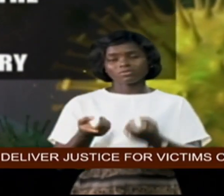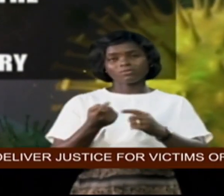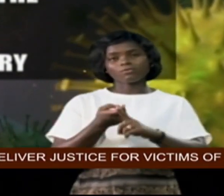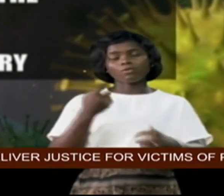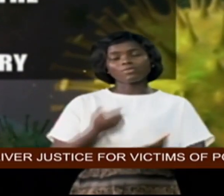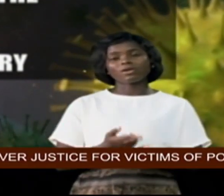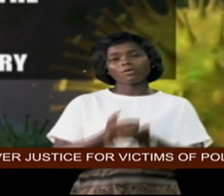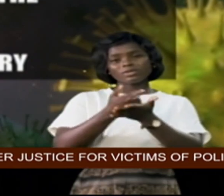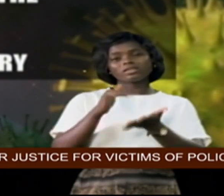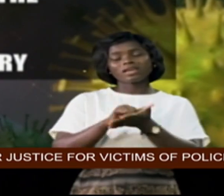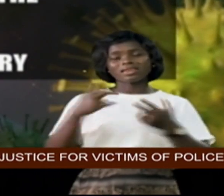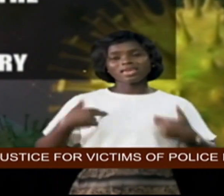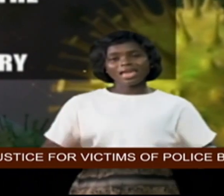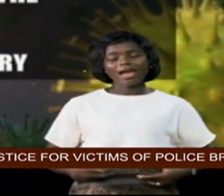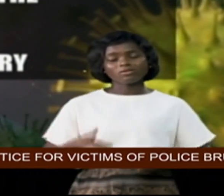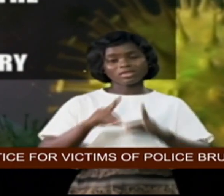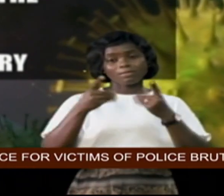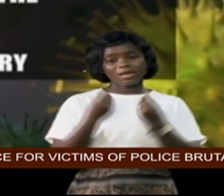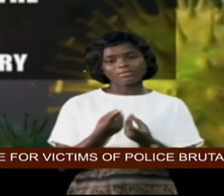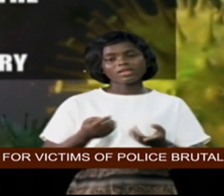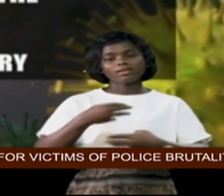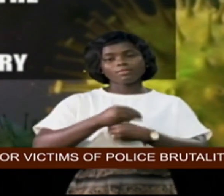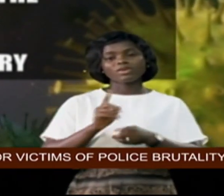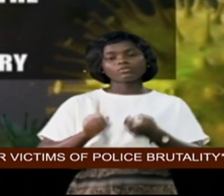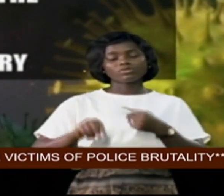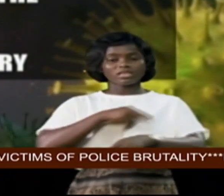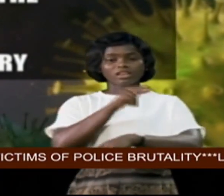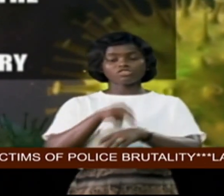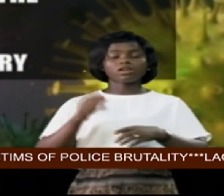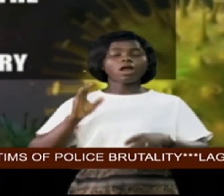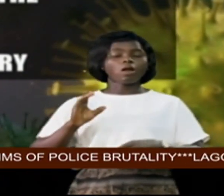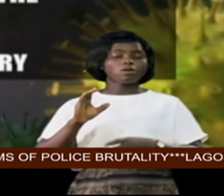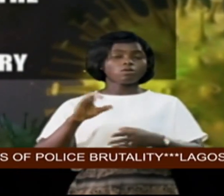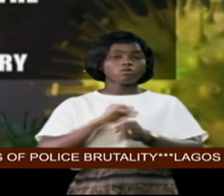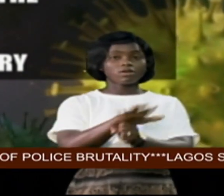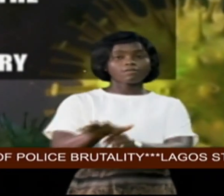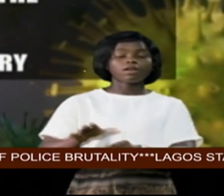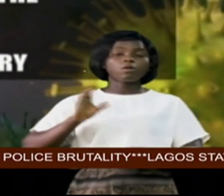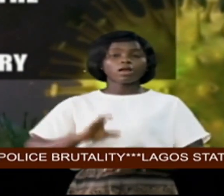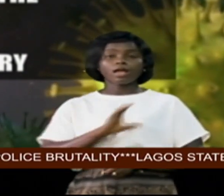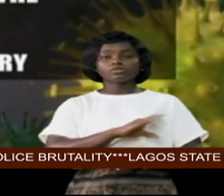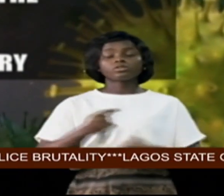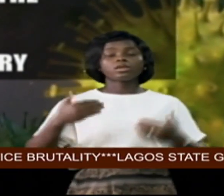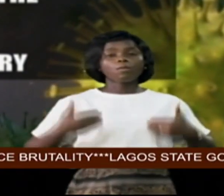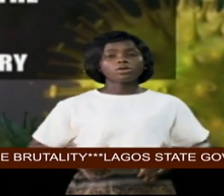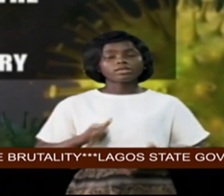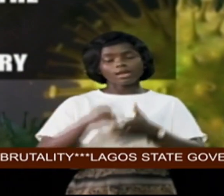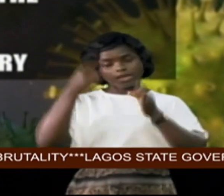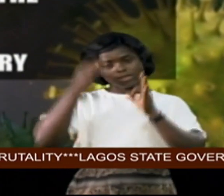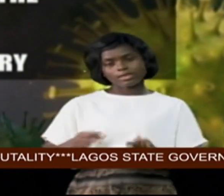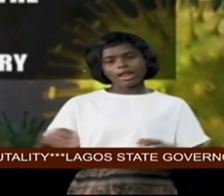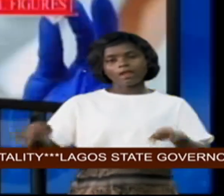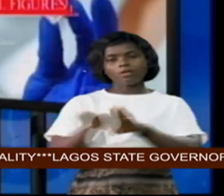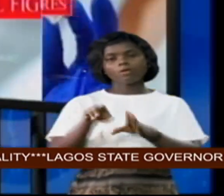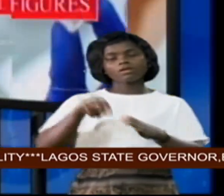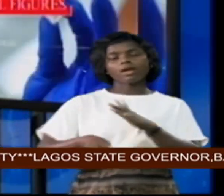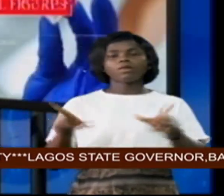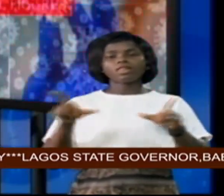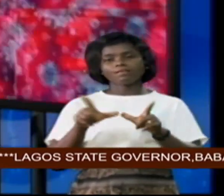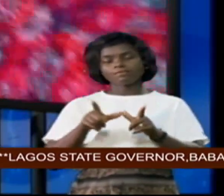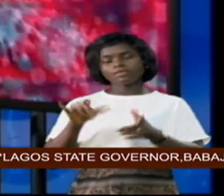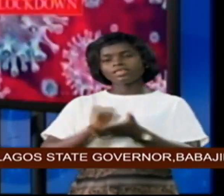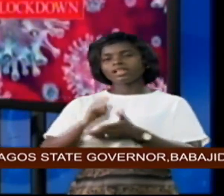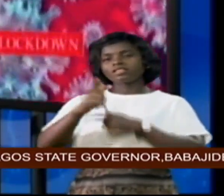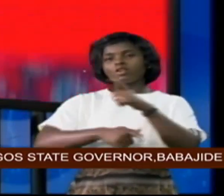recommendations that the health departments make to the National Coronavirus Council, the body that decides lockdown levels. And that's a